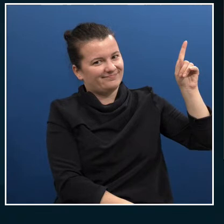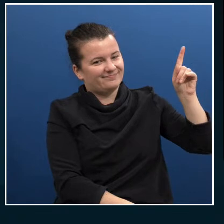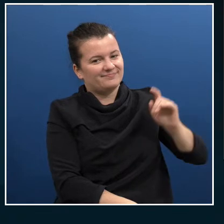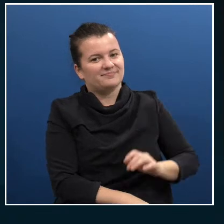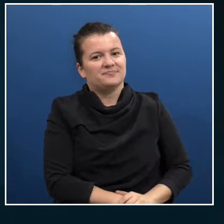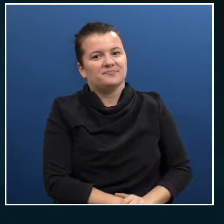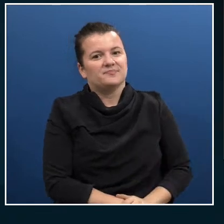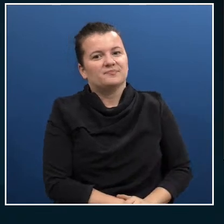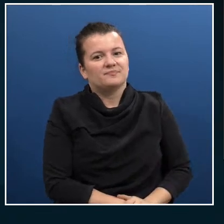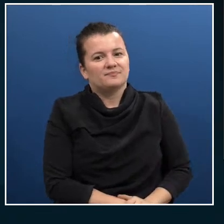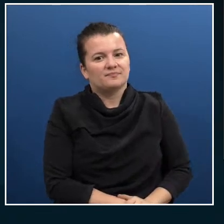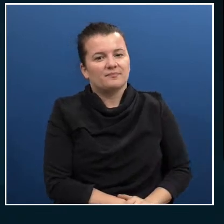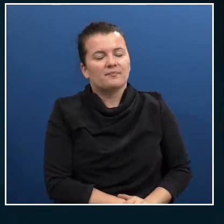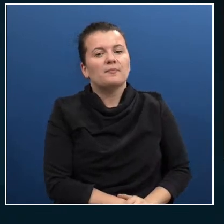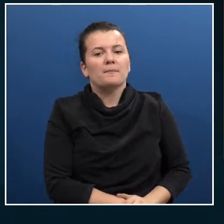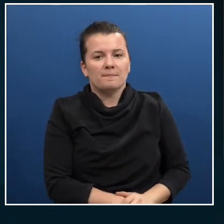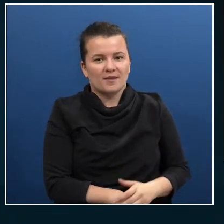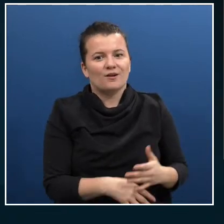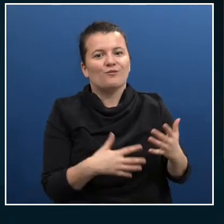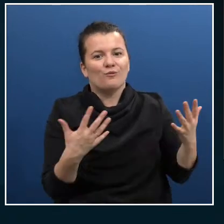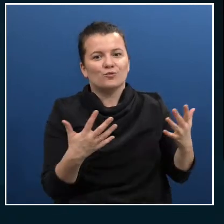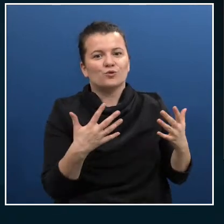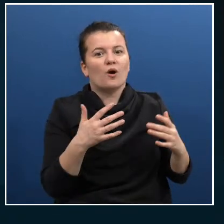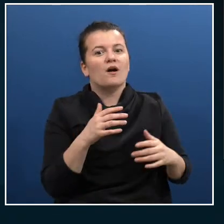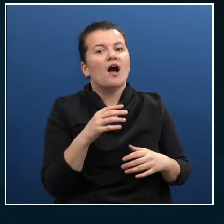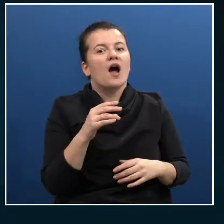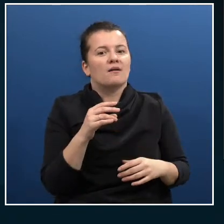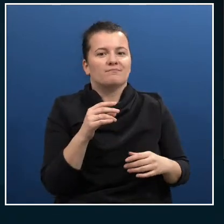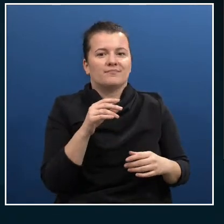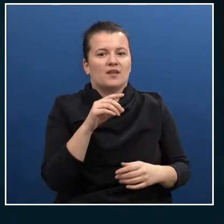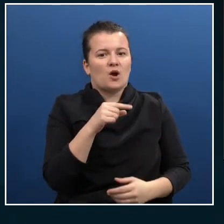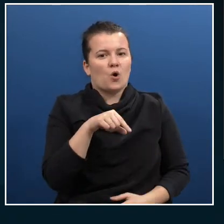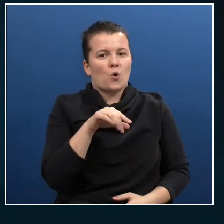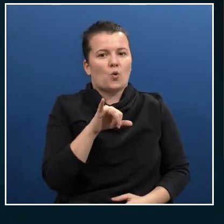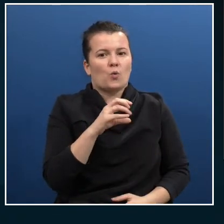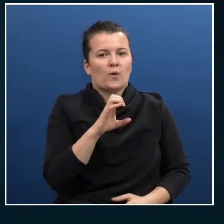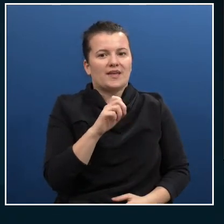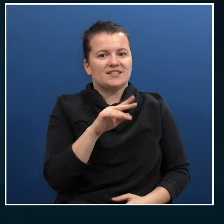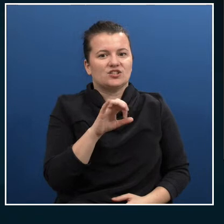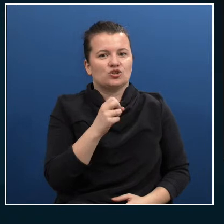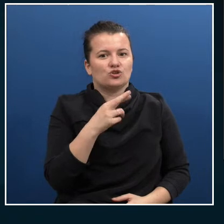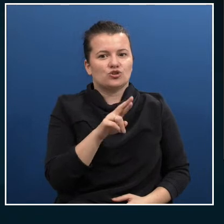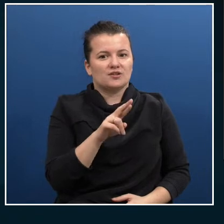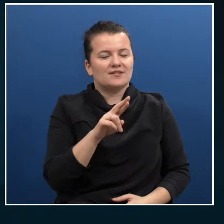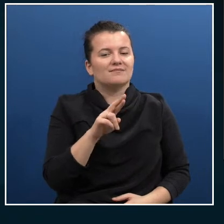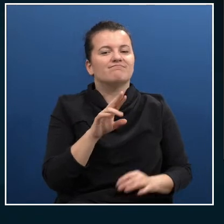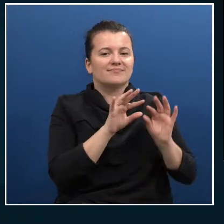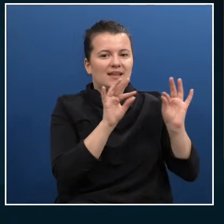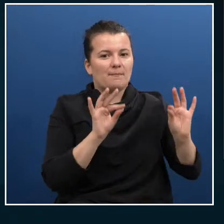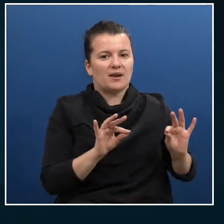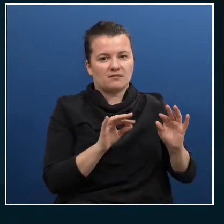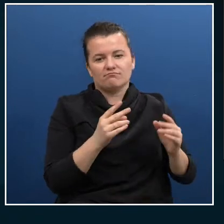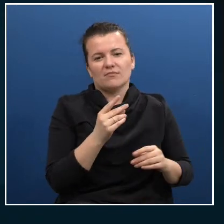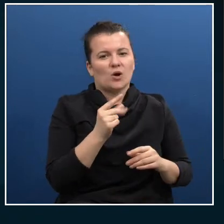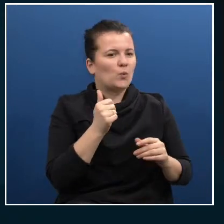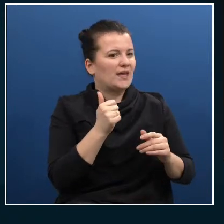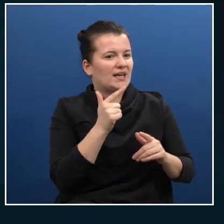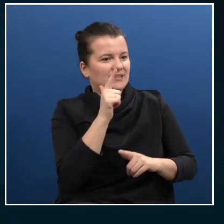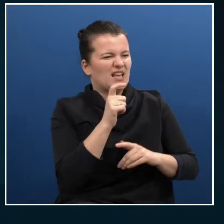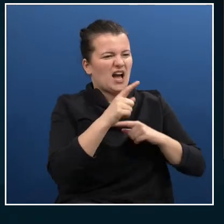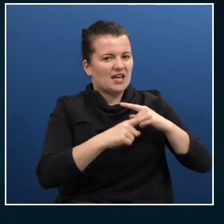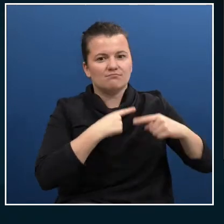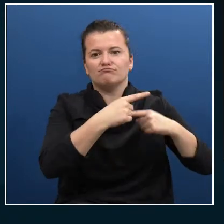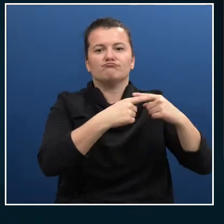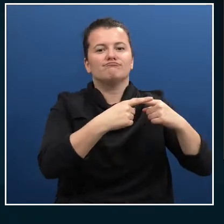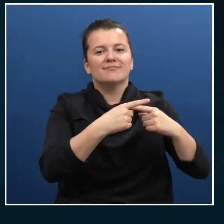with, there's also an Azure Quick Starts templates library, which hosts almost 1,000 templates that